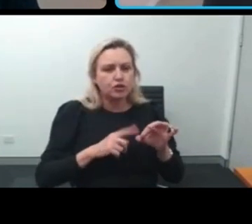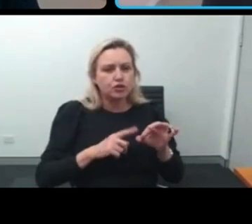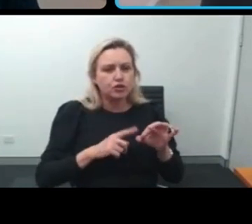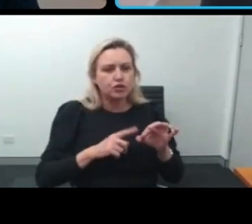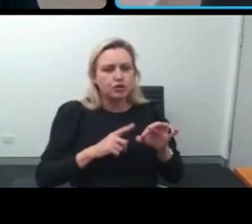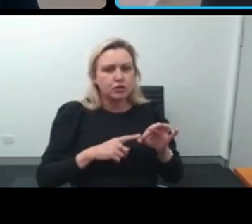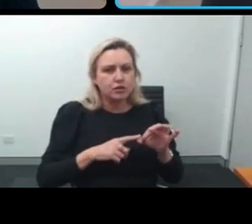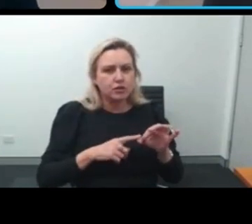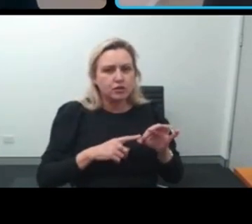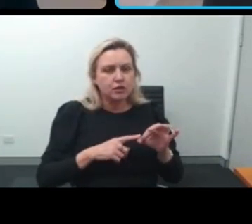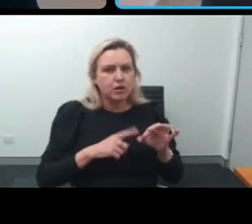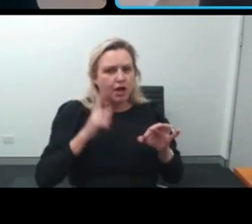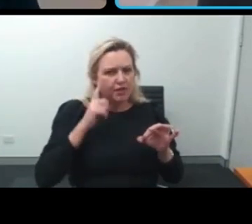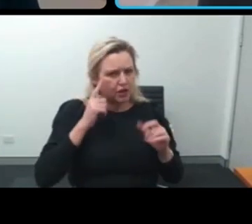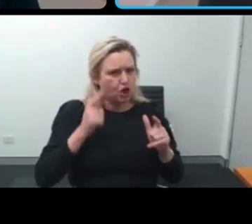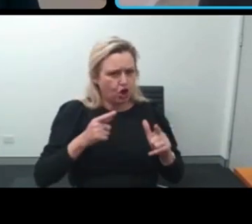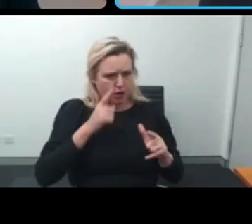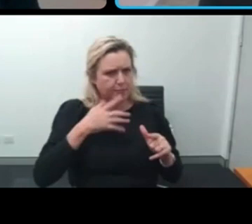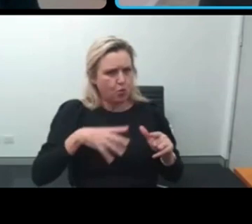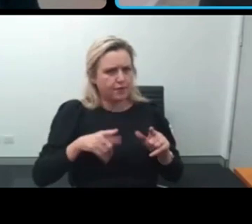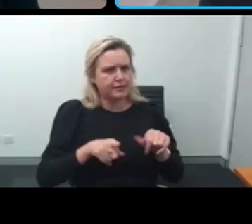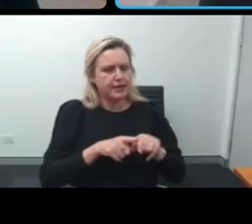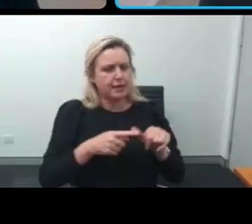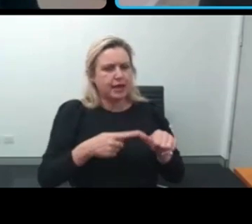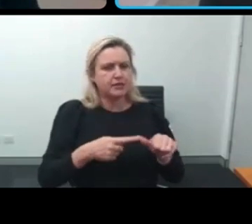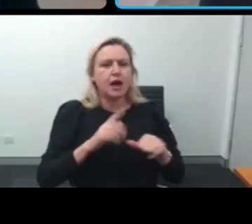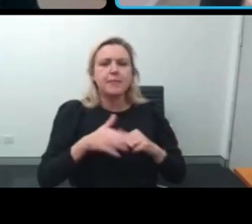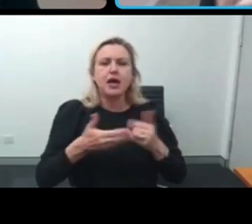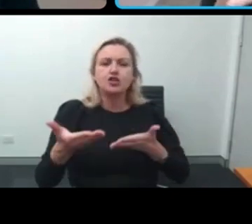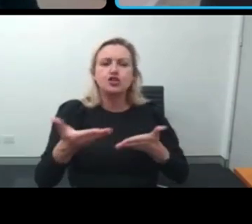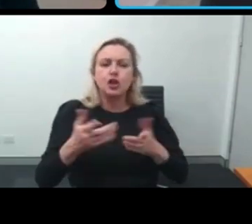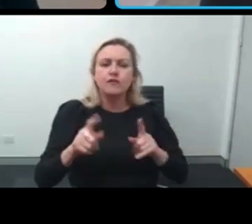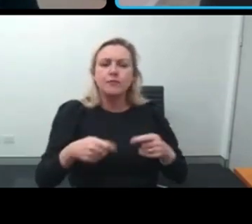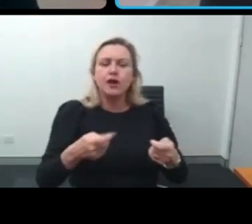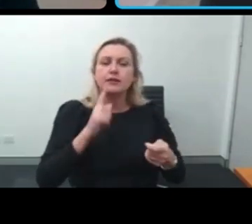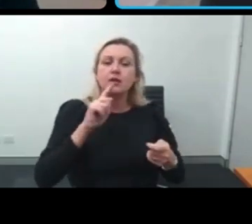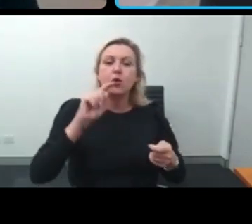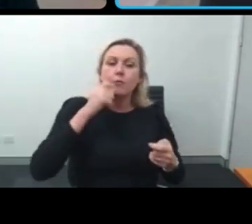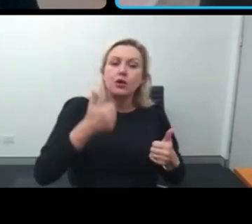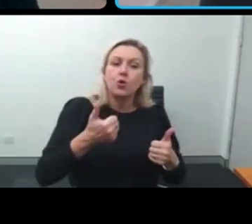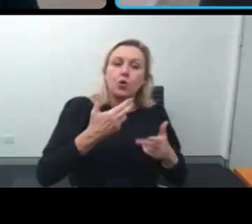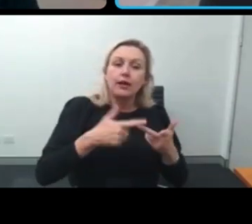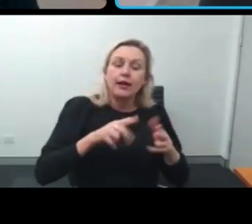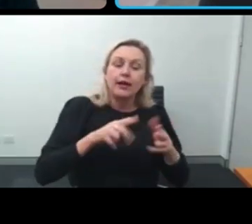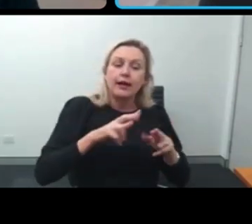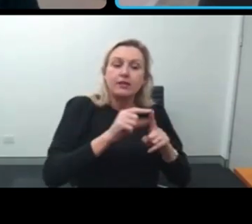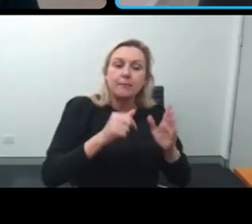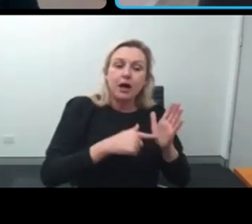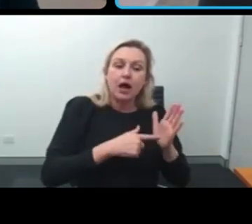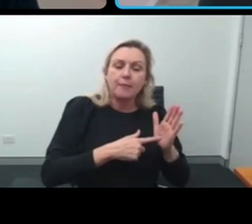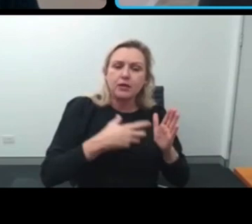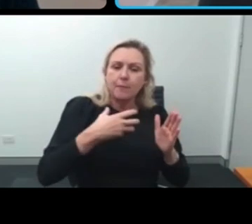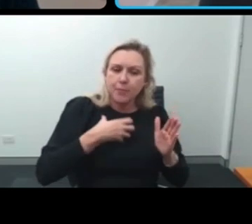from what I could tell around from service providers saying it would be great to have the department talking more